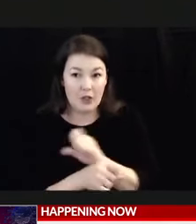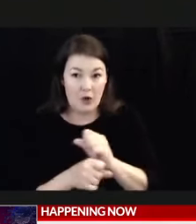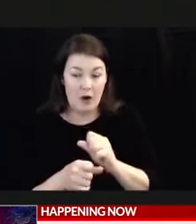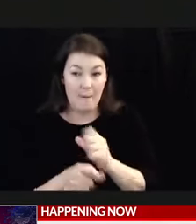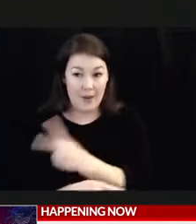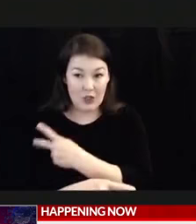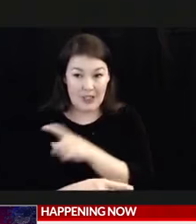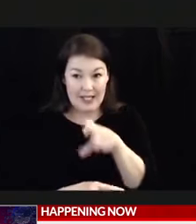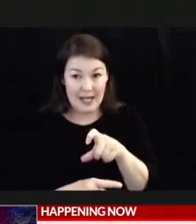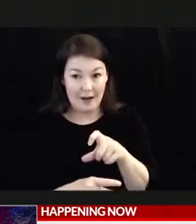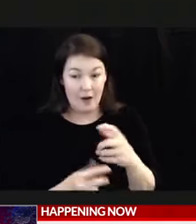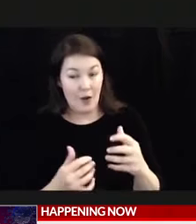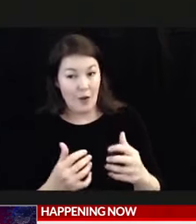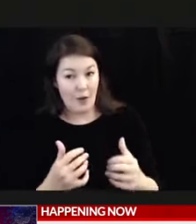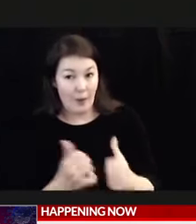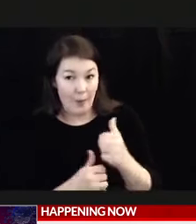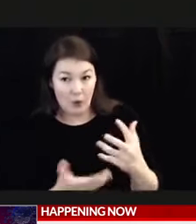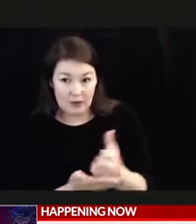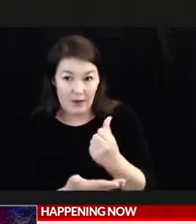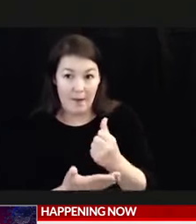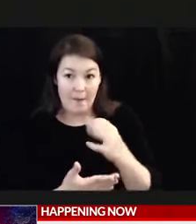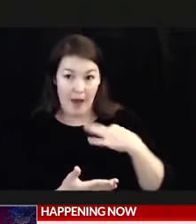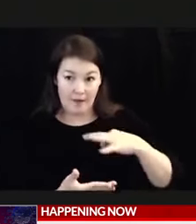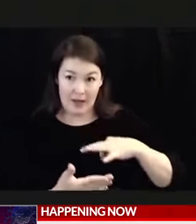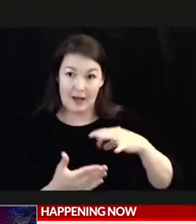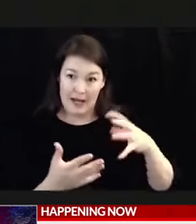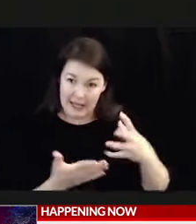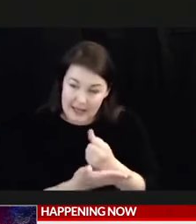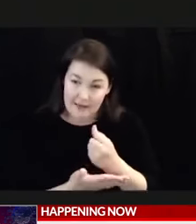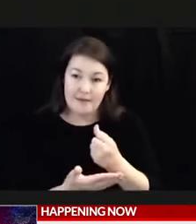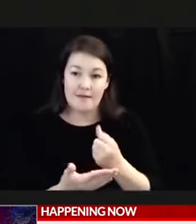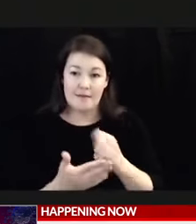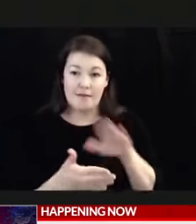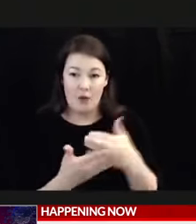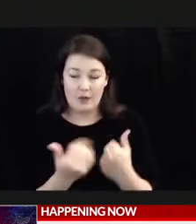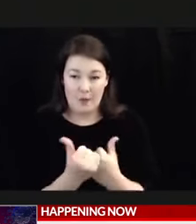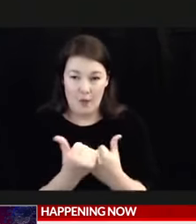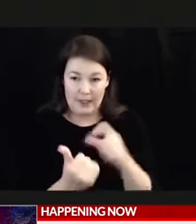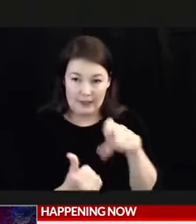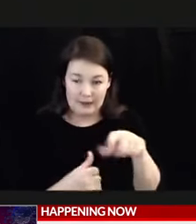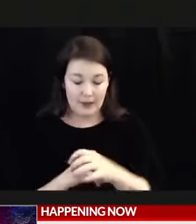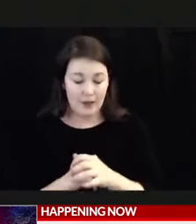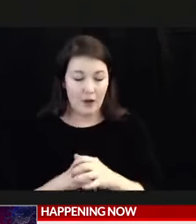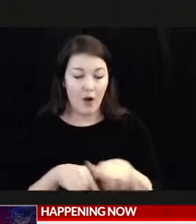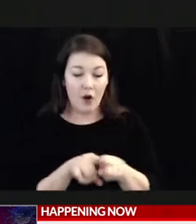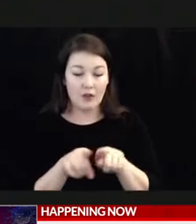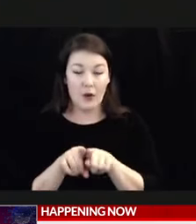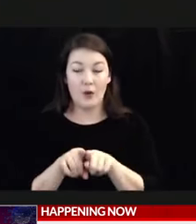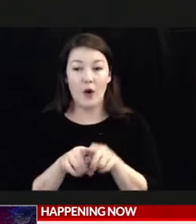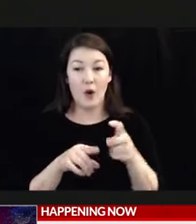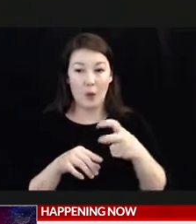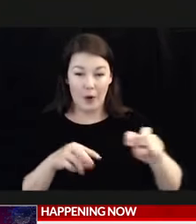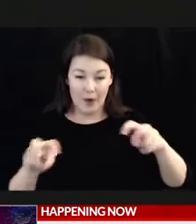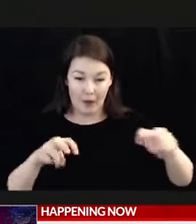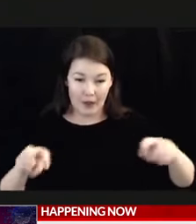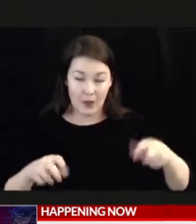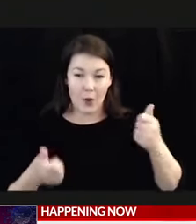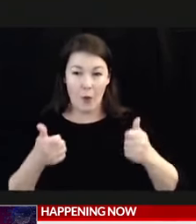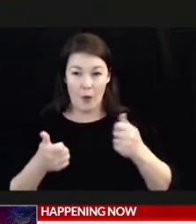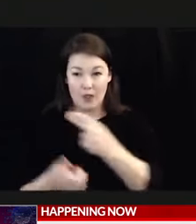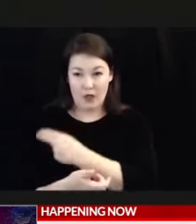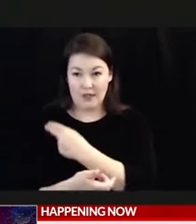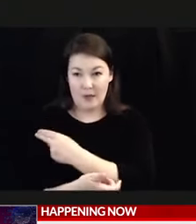help. The other one that went in was the rerouting of patients to hospitals that have capacity. Because even though we're at about 90%,